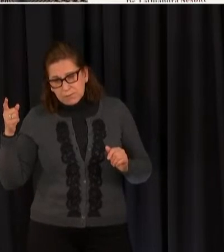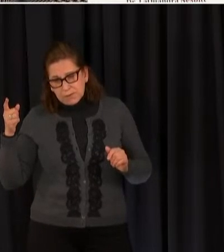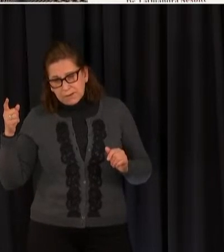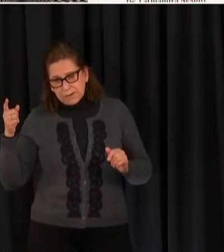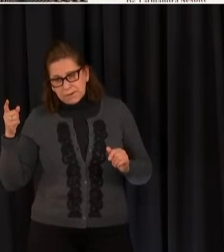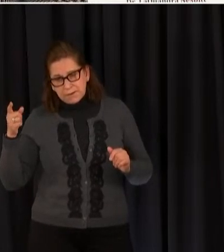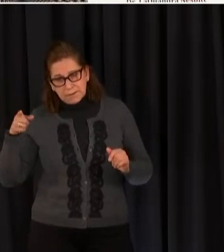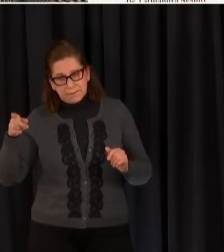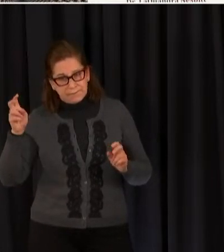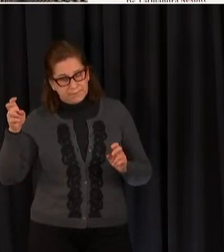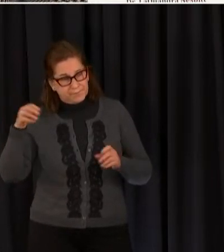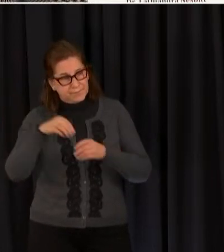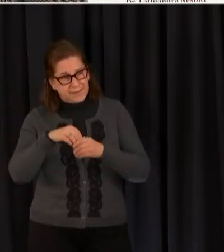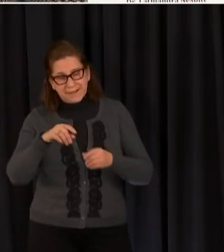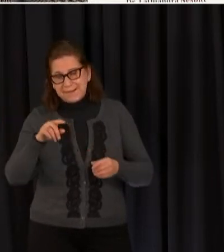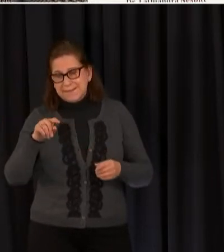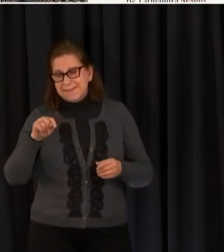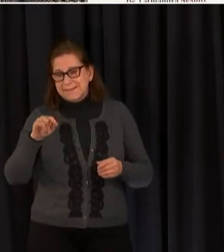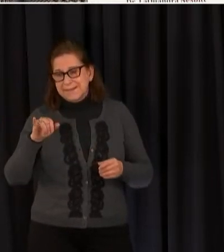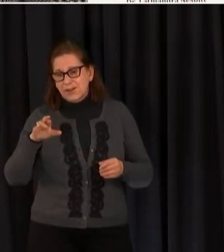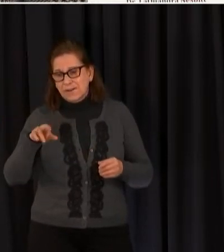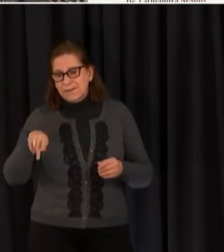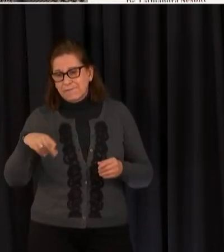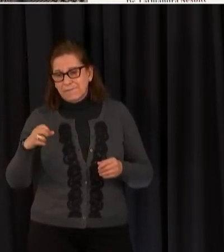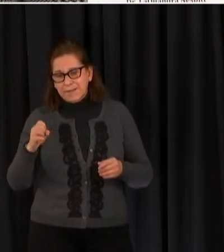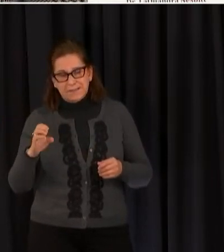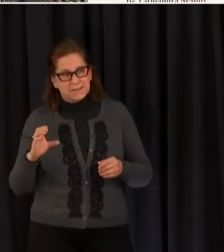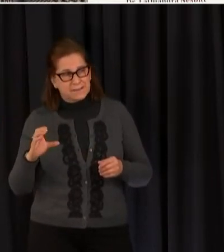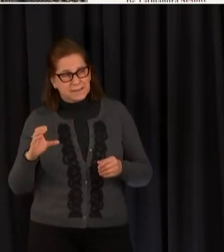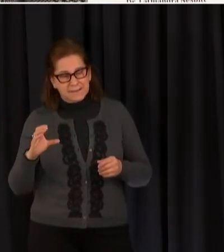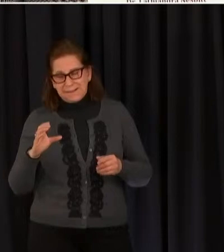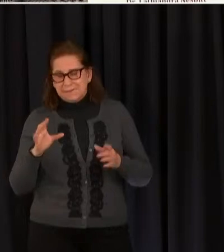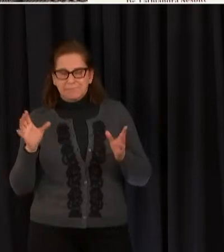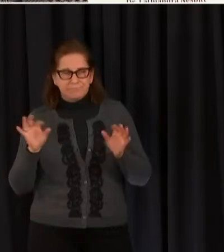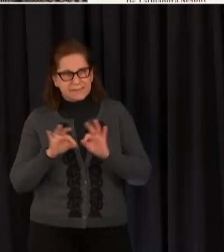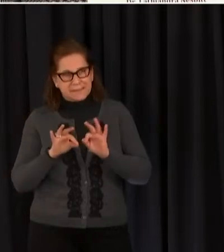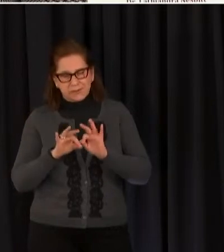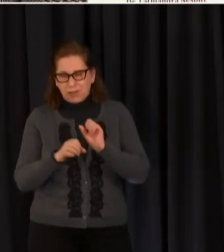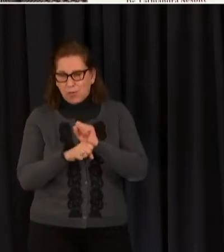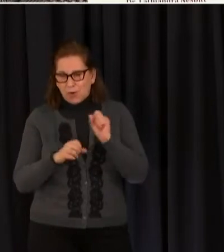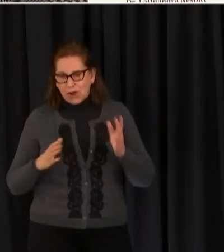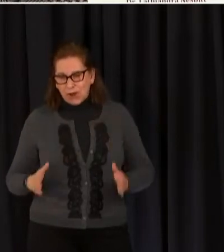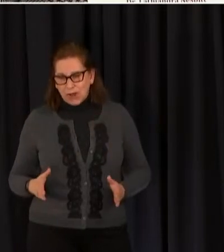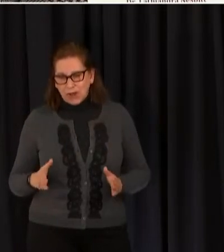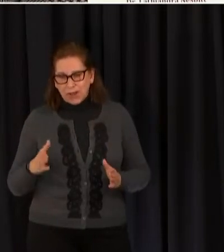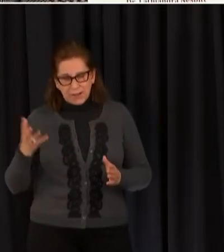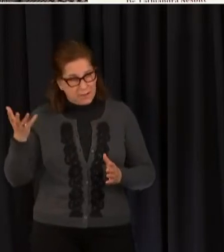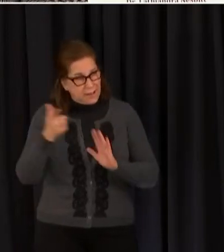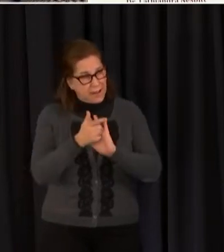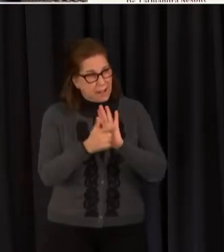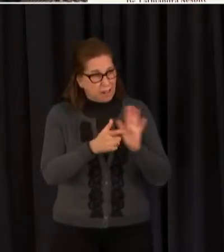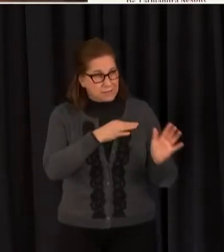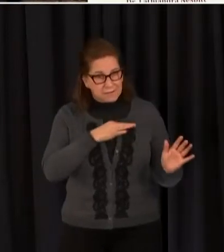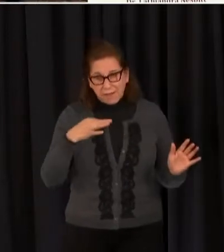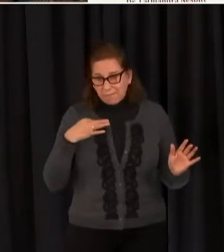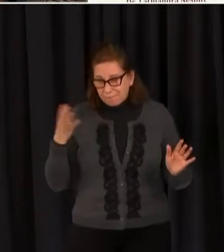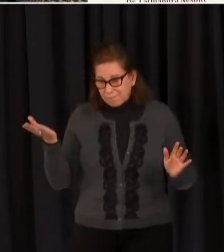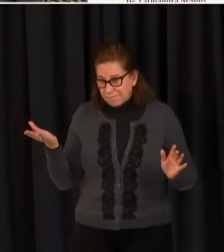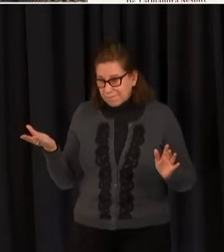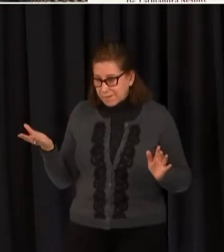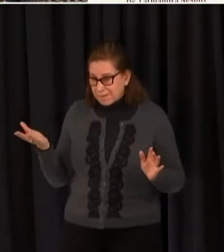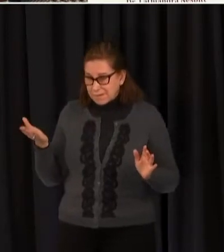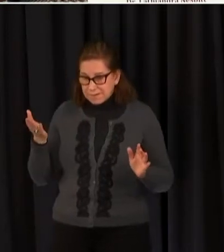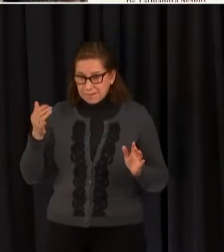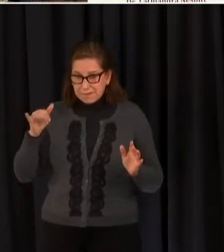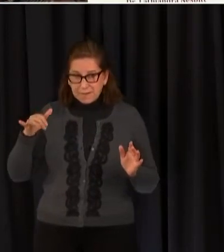for the essential workers, in particular those who have been working in person and their legal staff. So when as you described it,